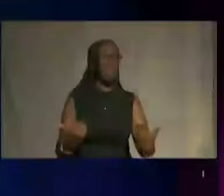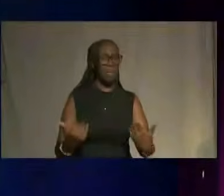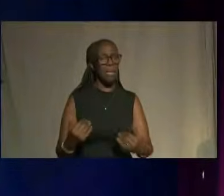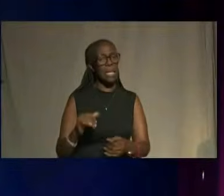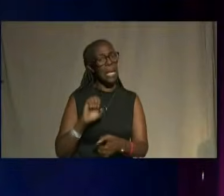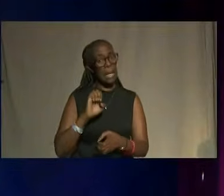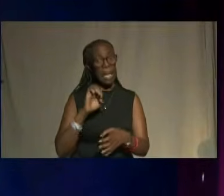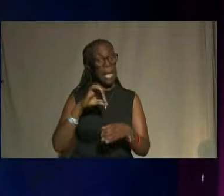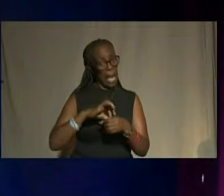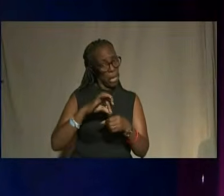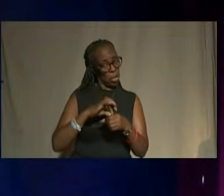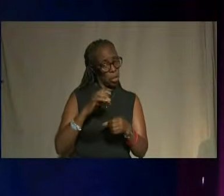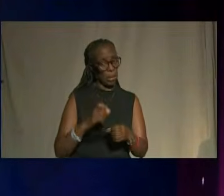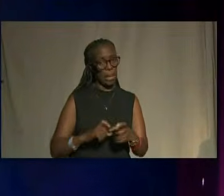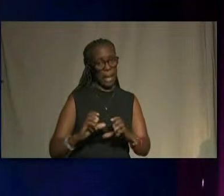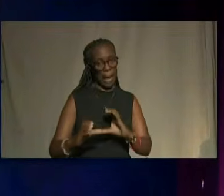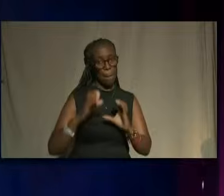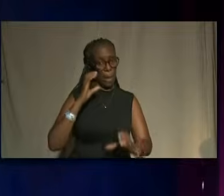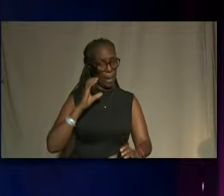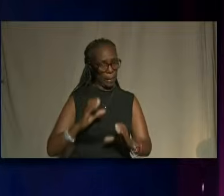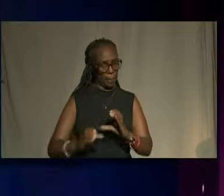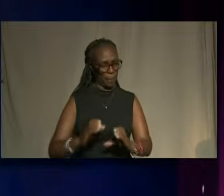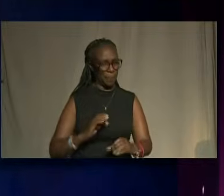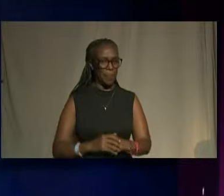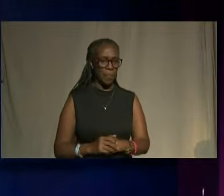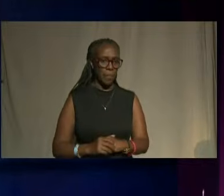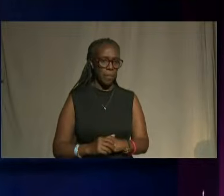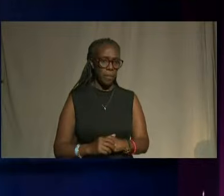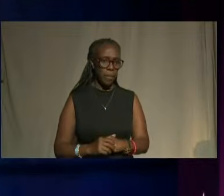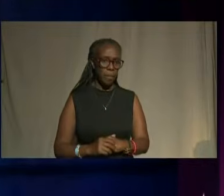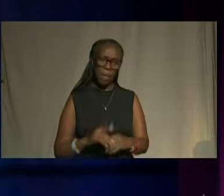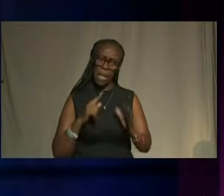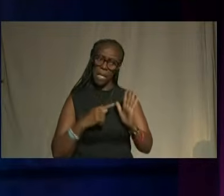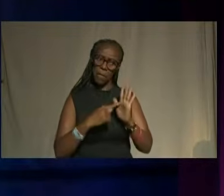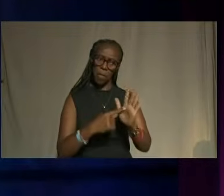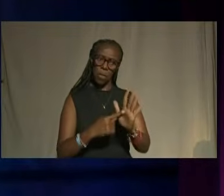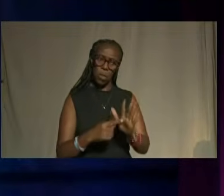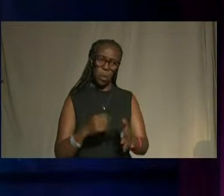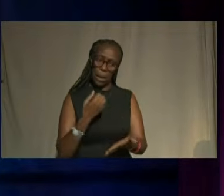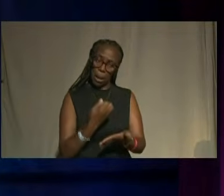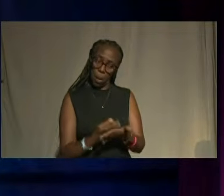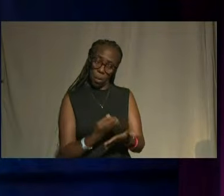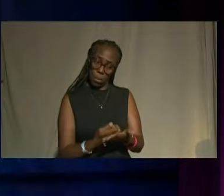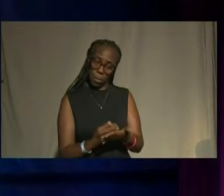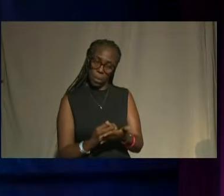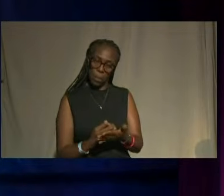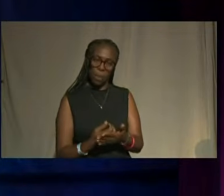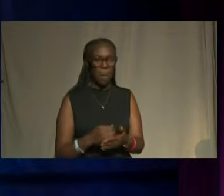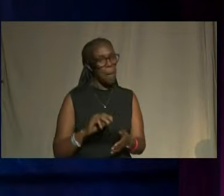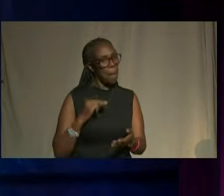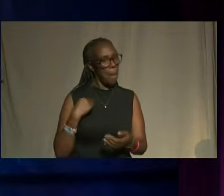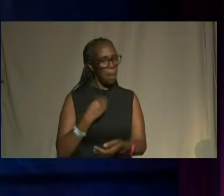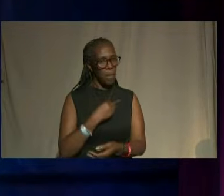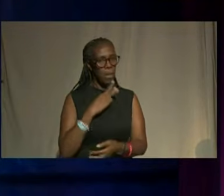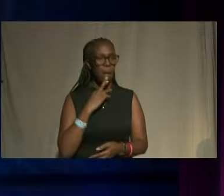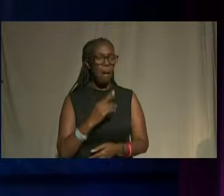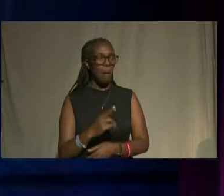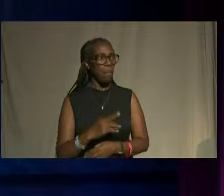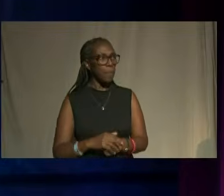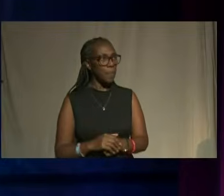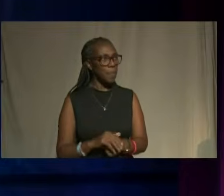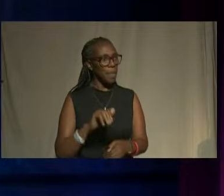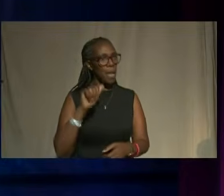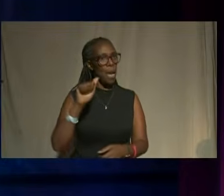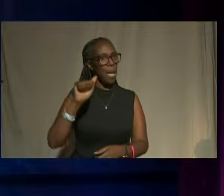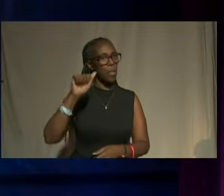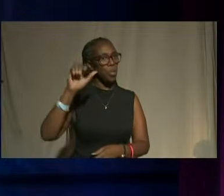elections. This evening's debate focuses on the economy and is a team debate. Members of the panel of questioners are Andrea